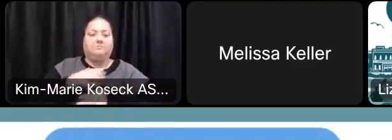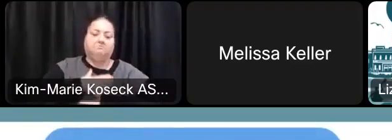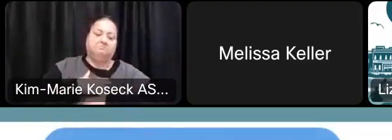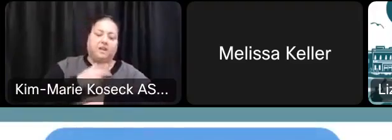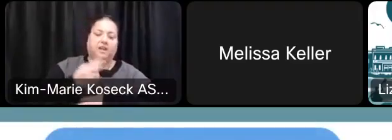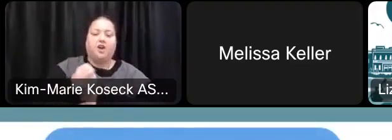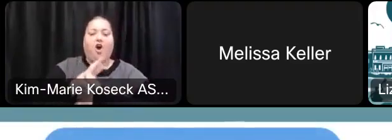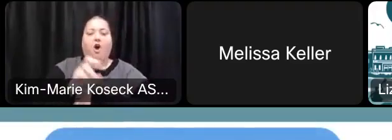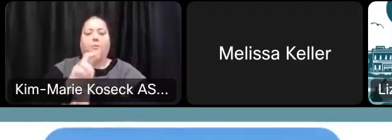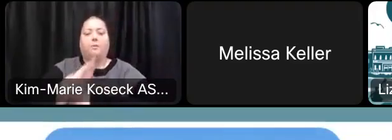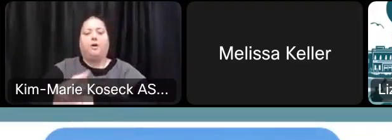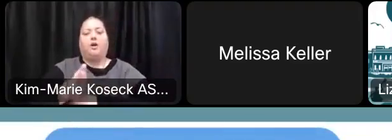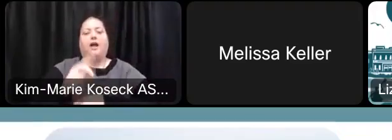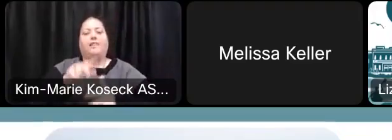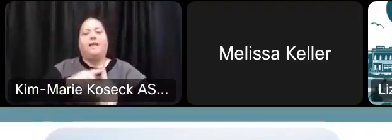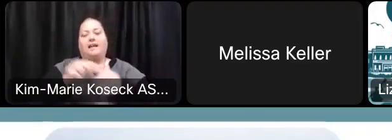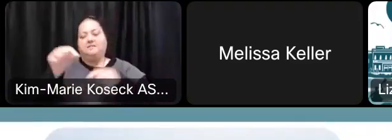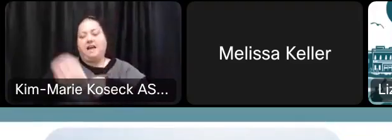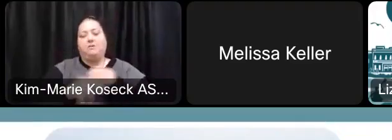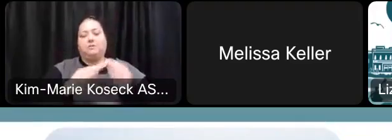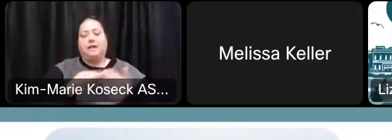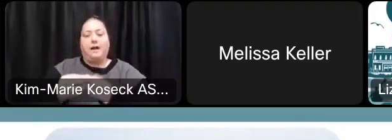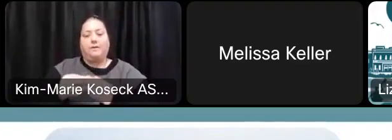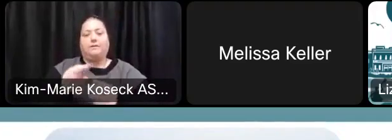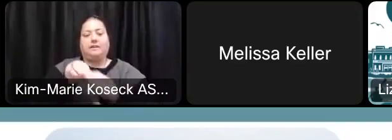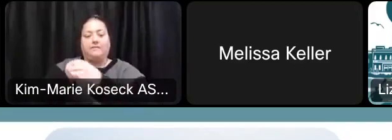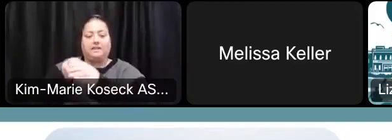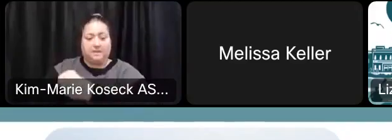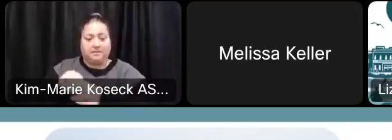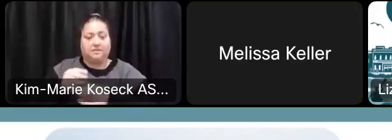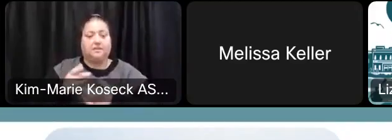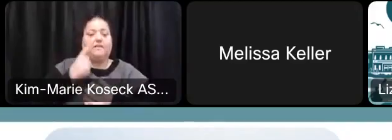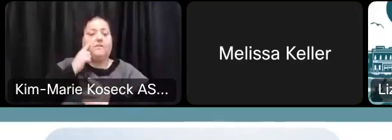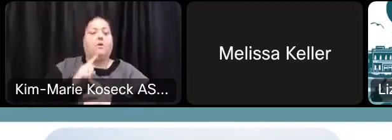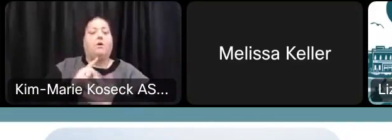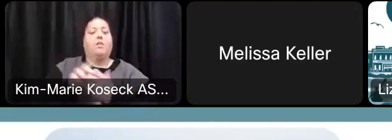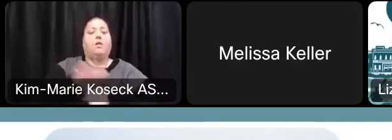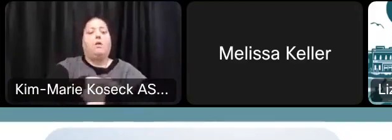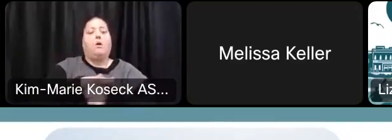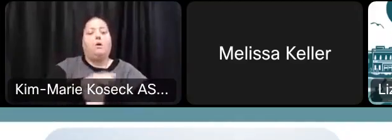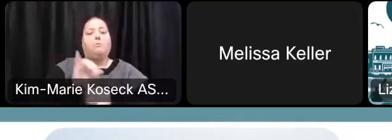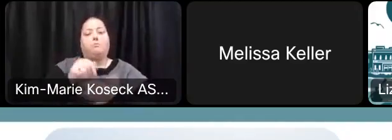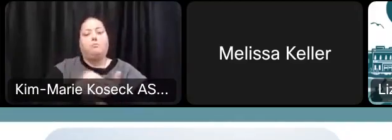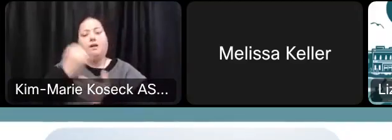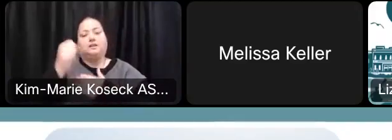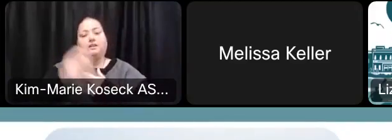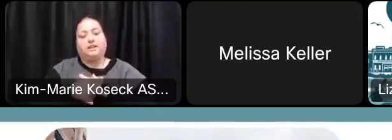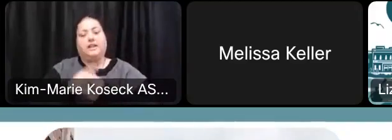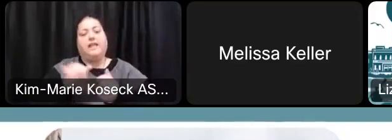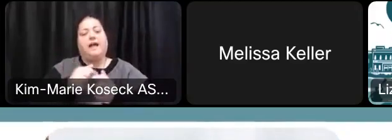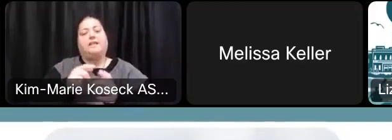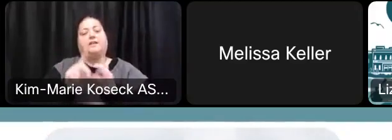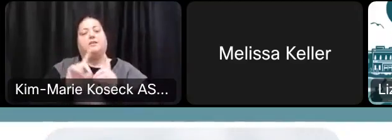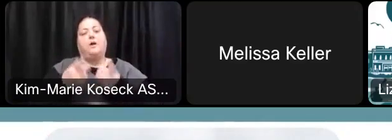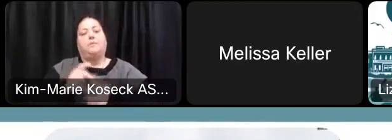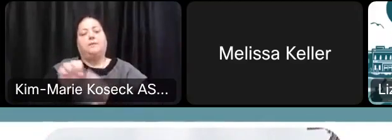improving access to downtown businesses. These investments also protect other local projects in downtown Oswego that the Department of State funded, like